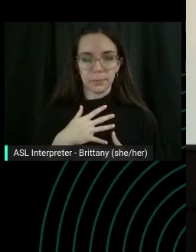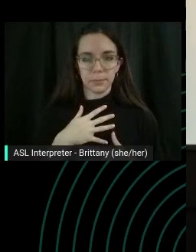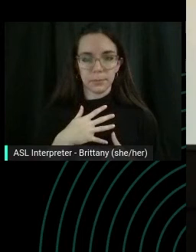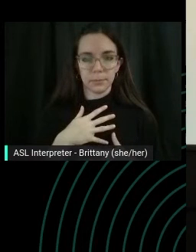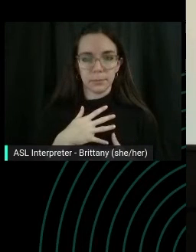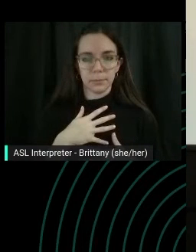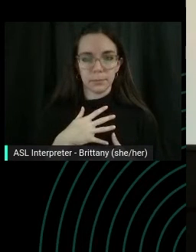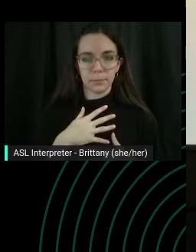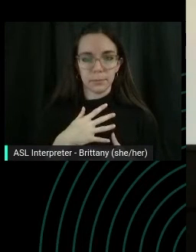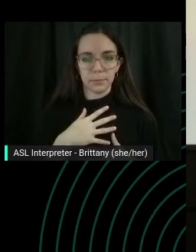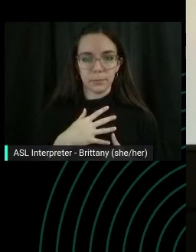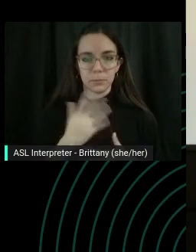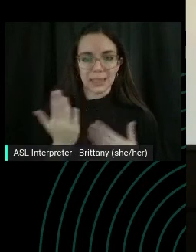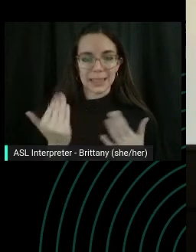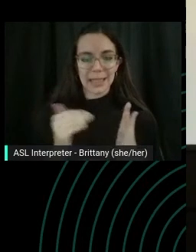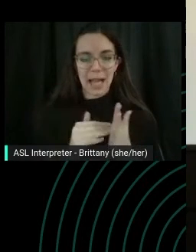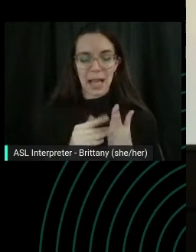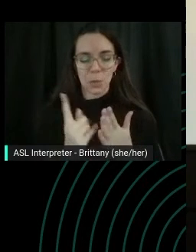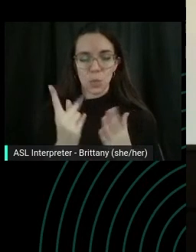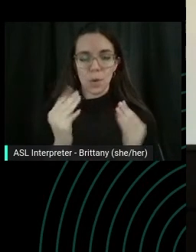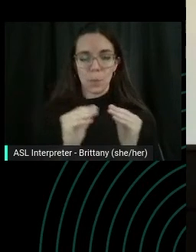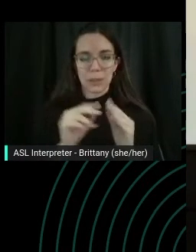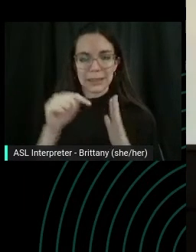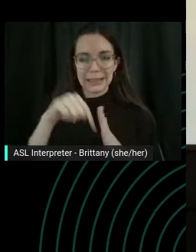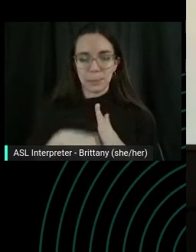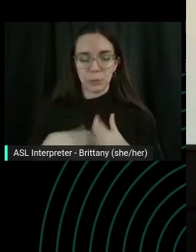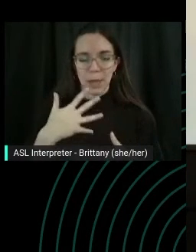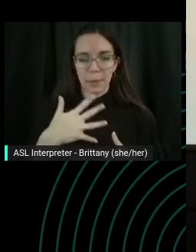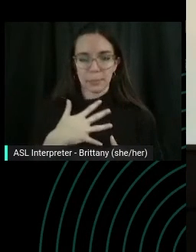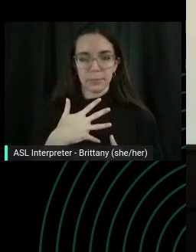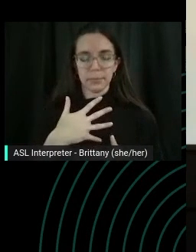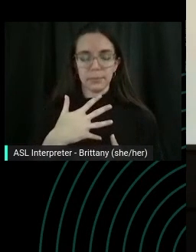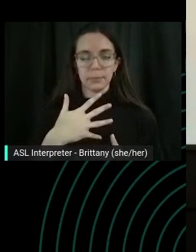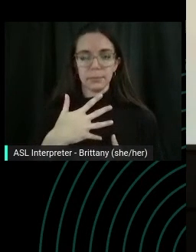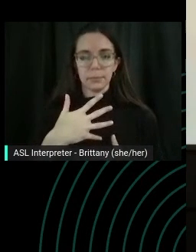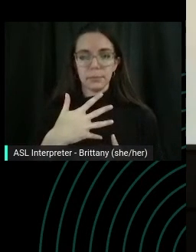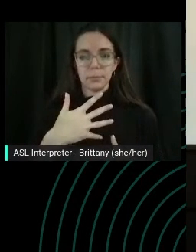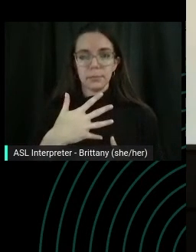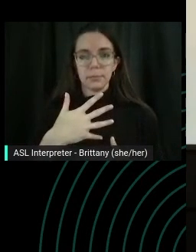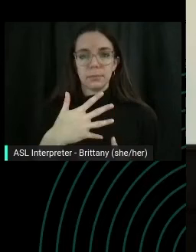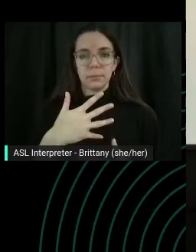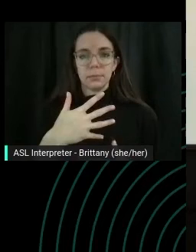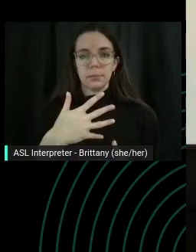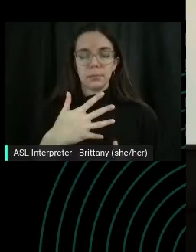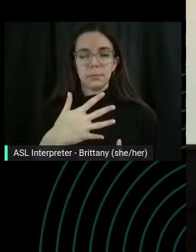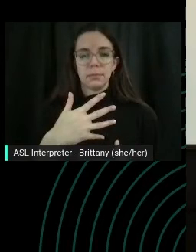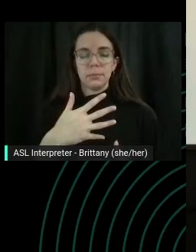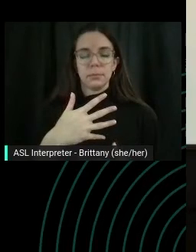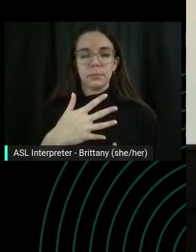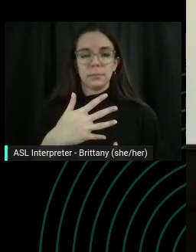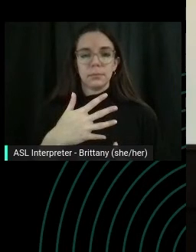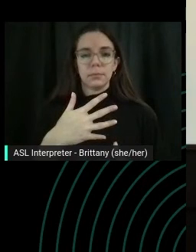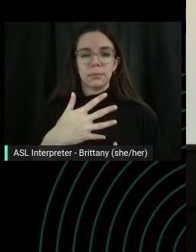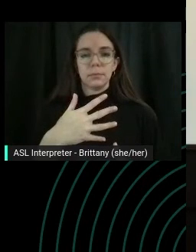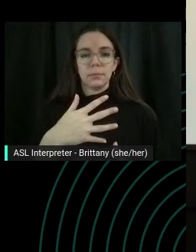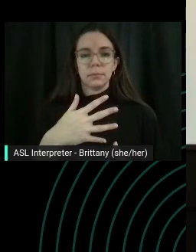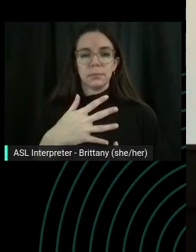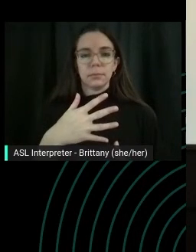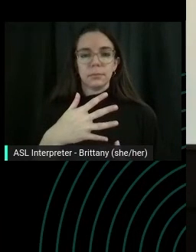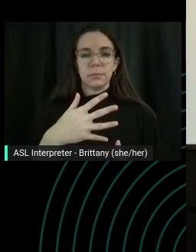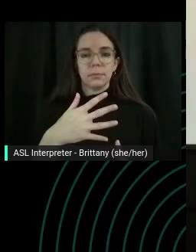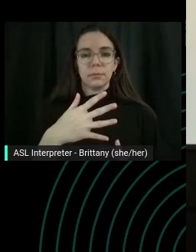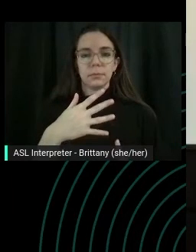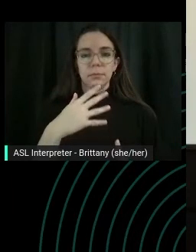Again, taking one more deep breath in through the nose and out through the